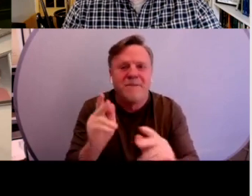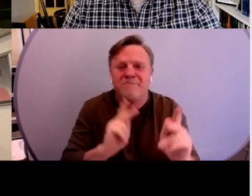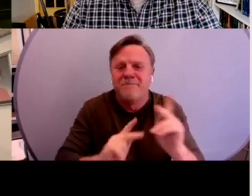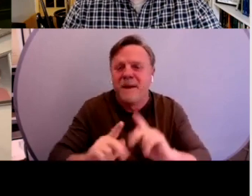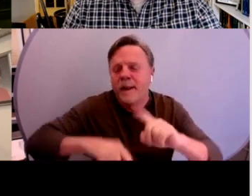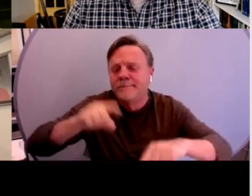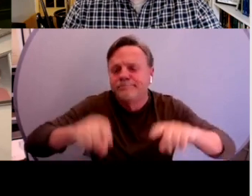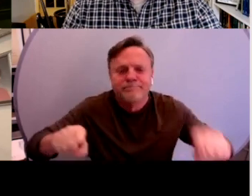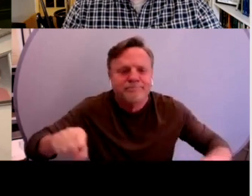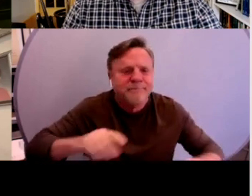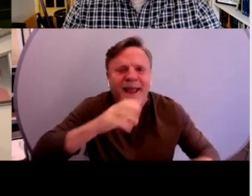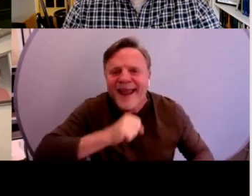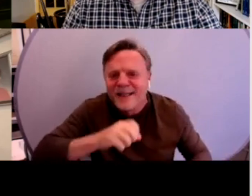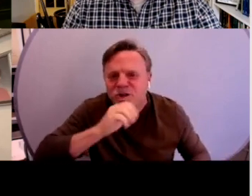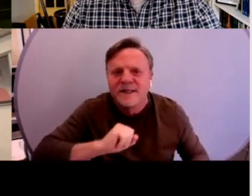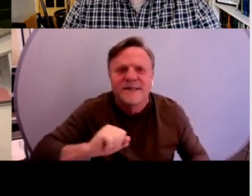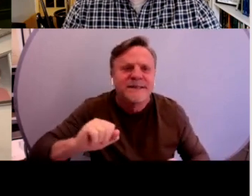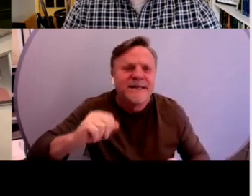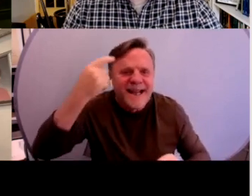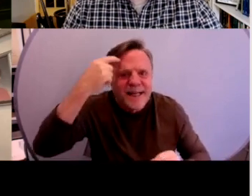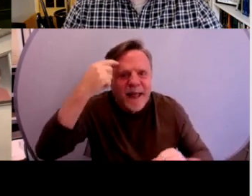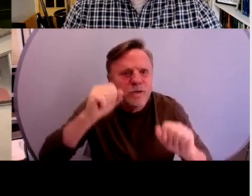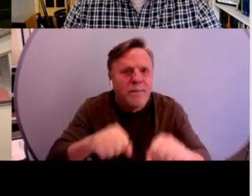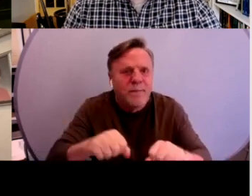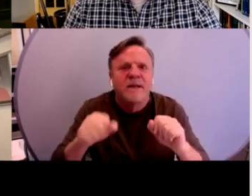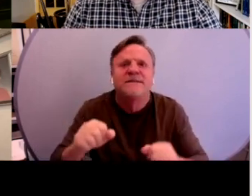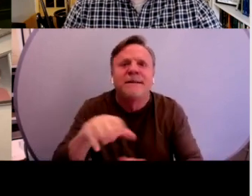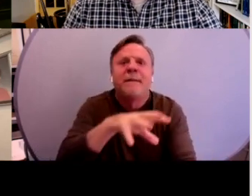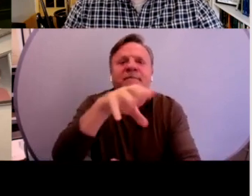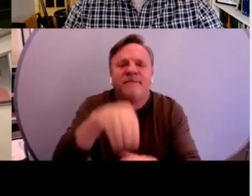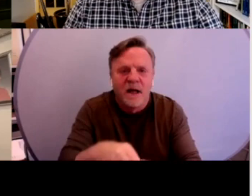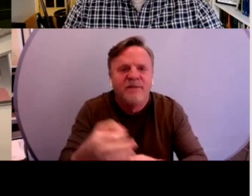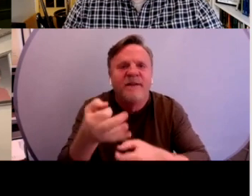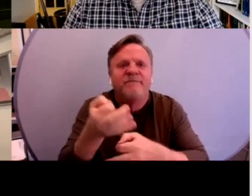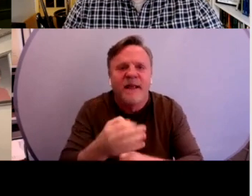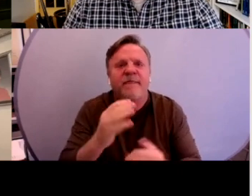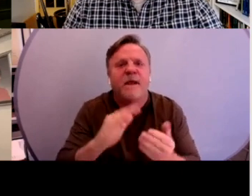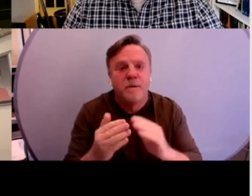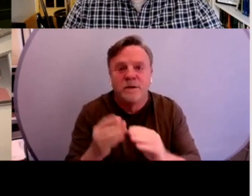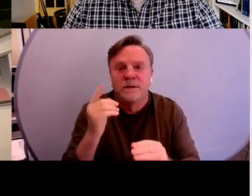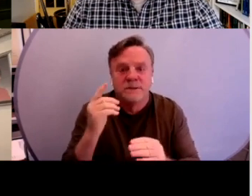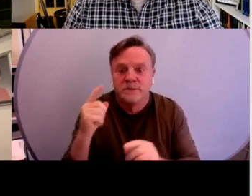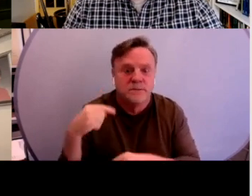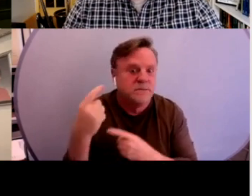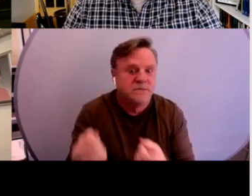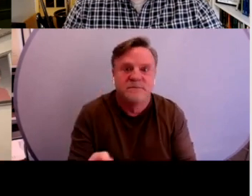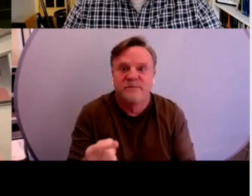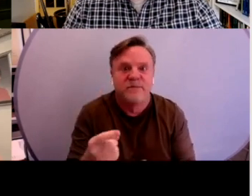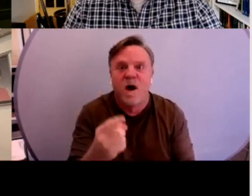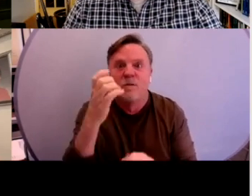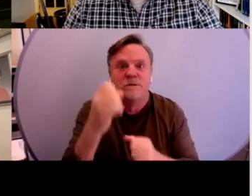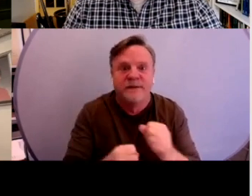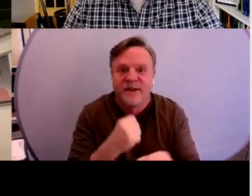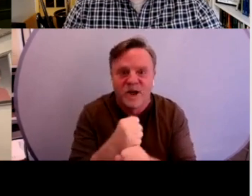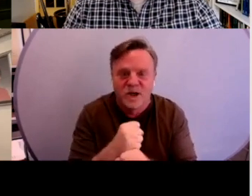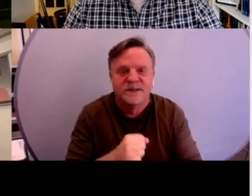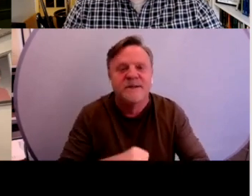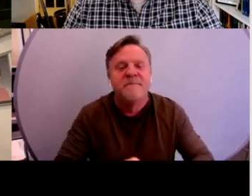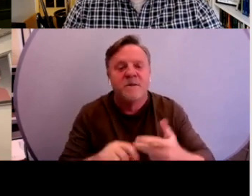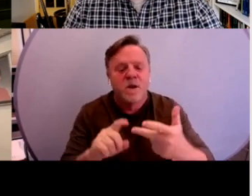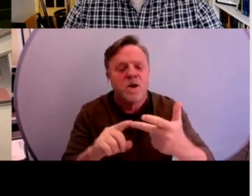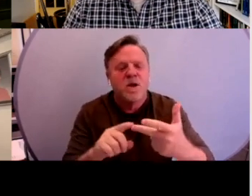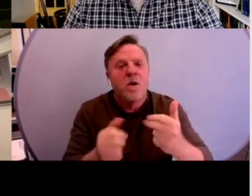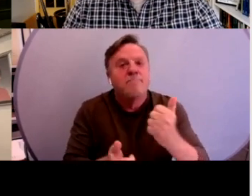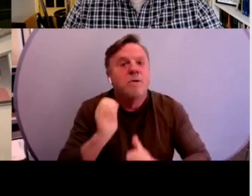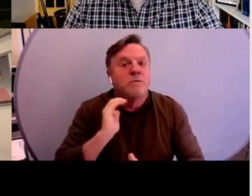of ages and intellectual abilities have been involved in faith communities for centuries. Third, most of